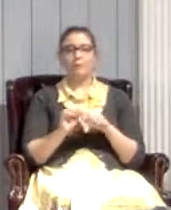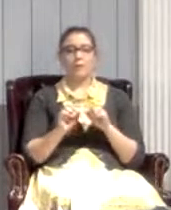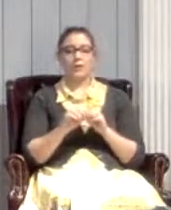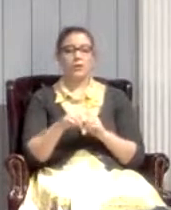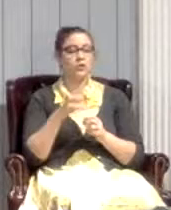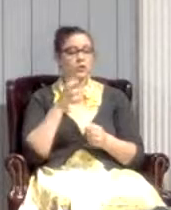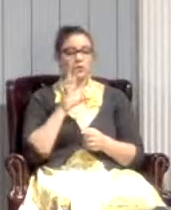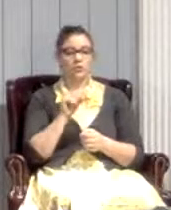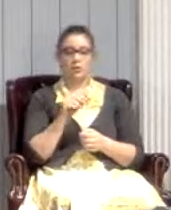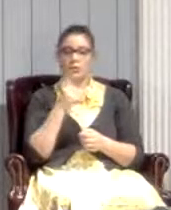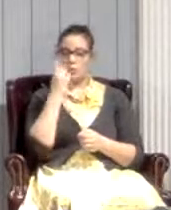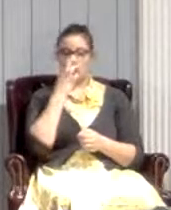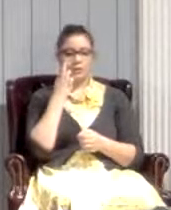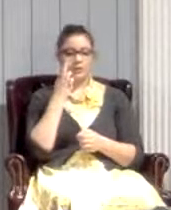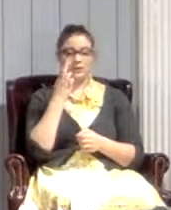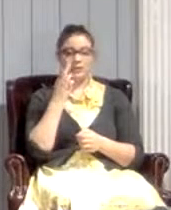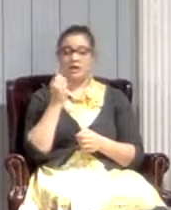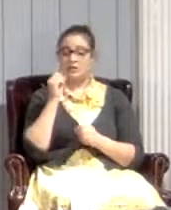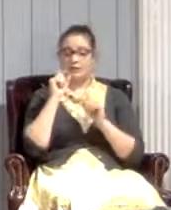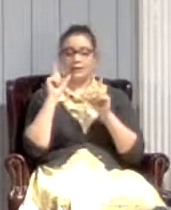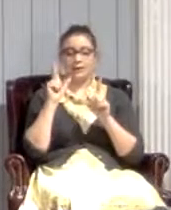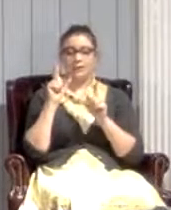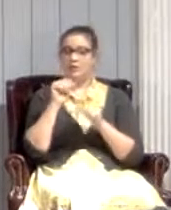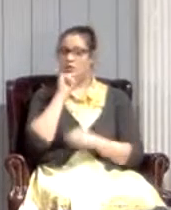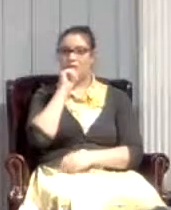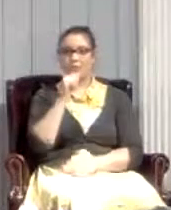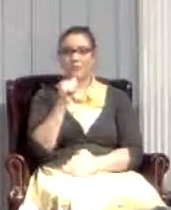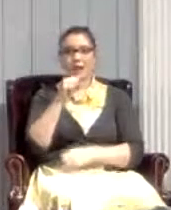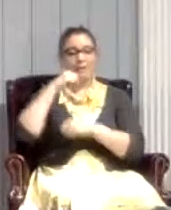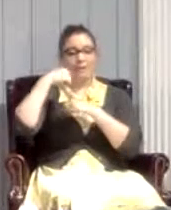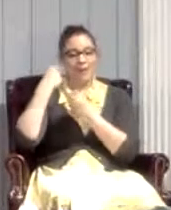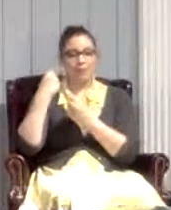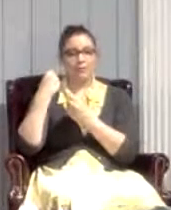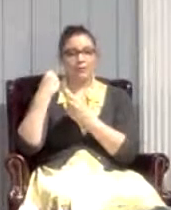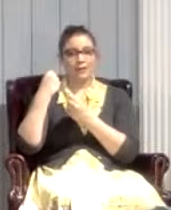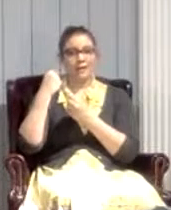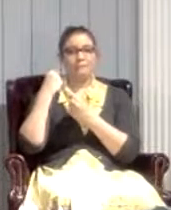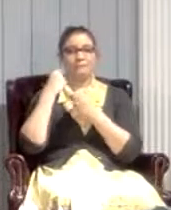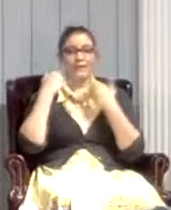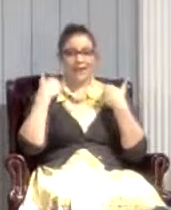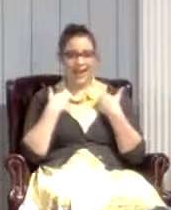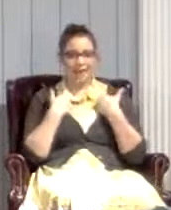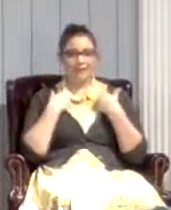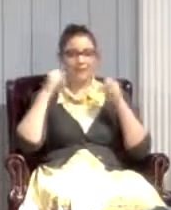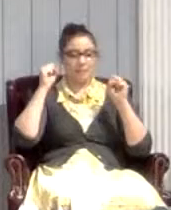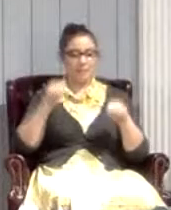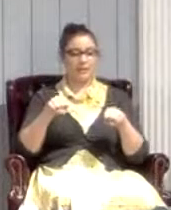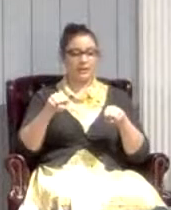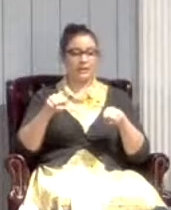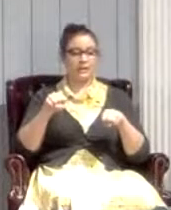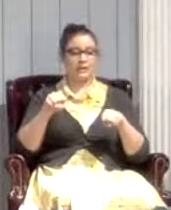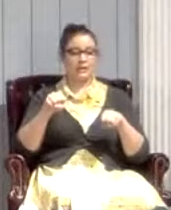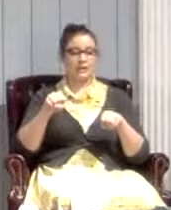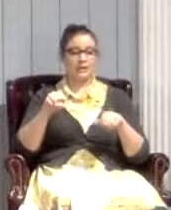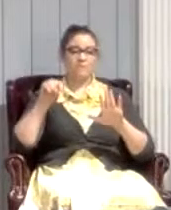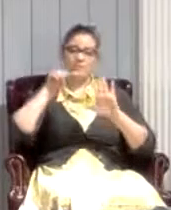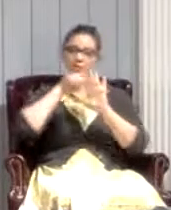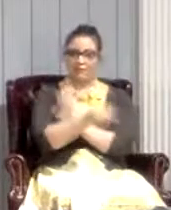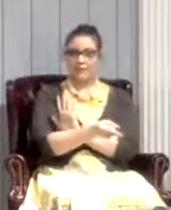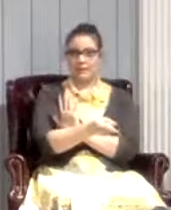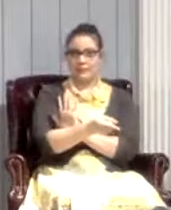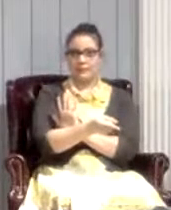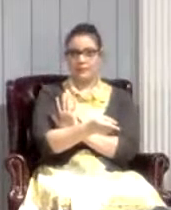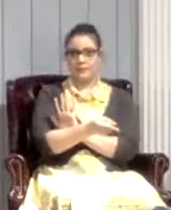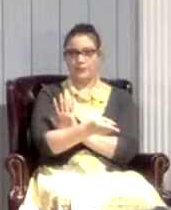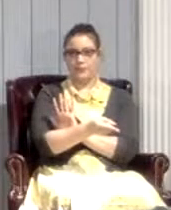powerful. They have the ability to defeat. They have the